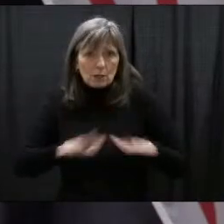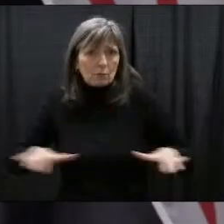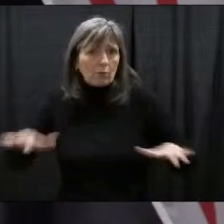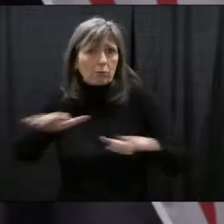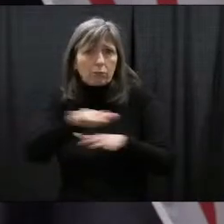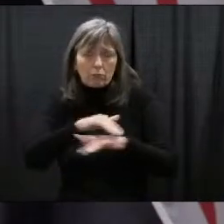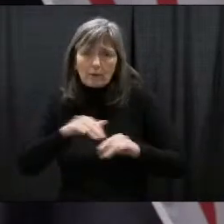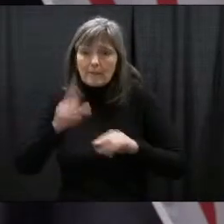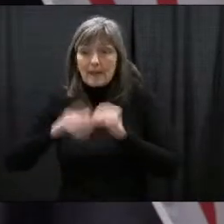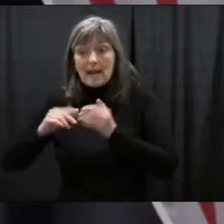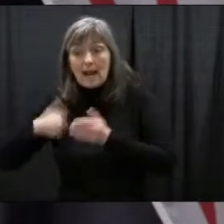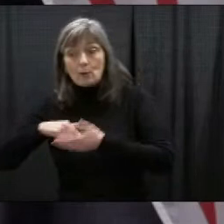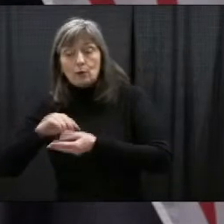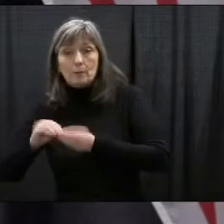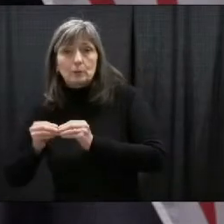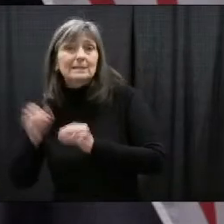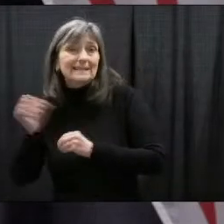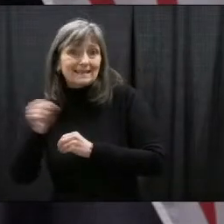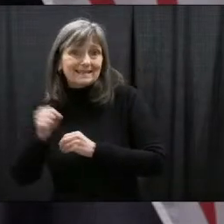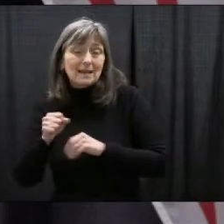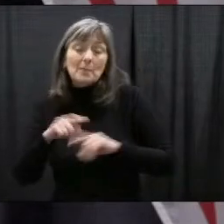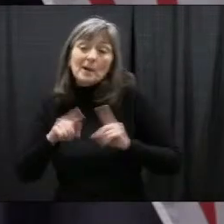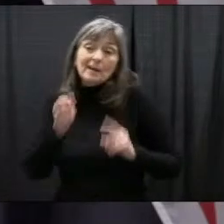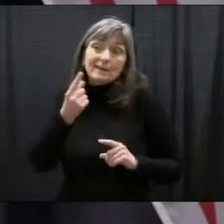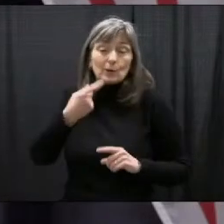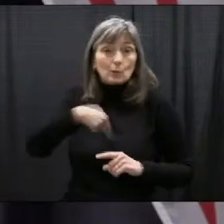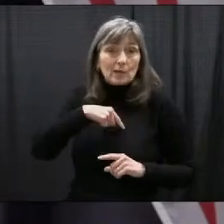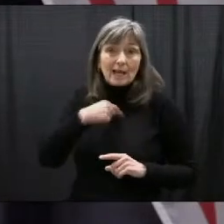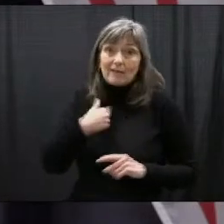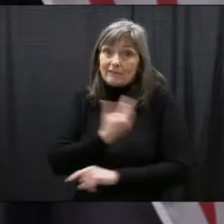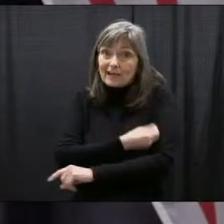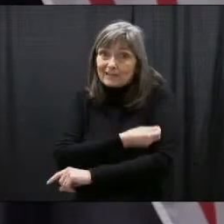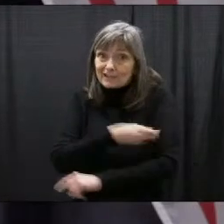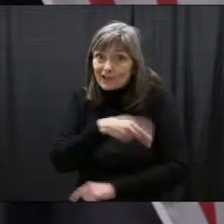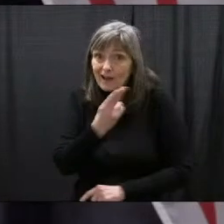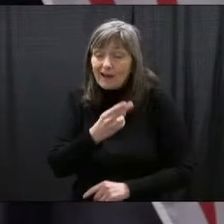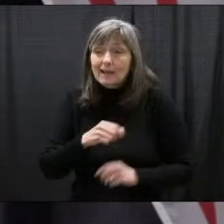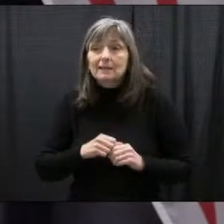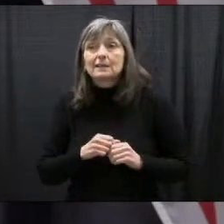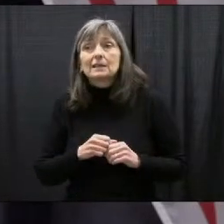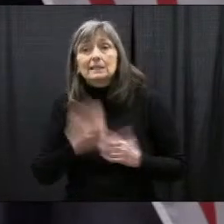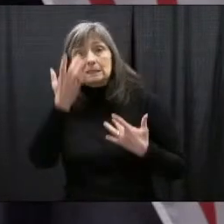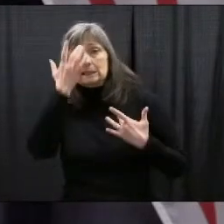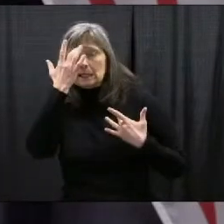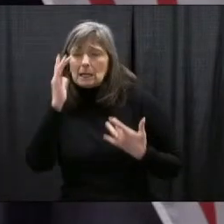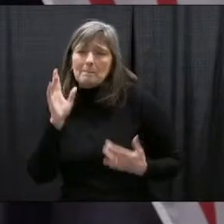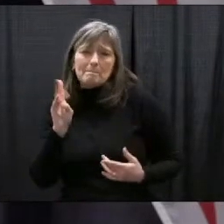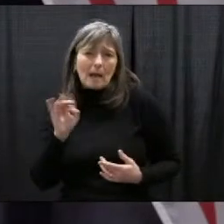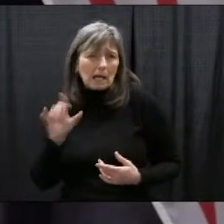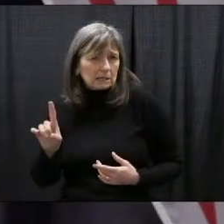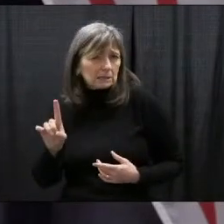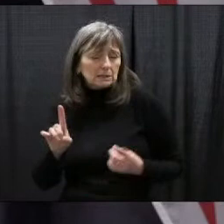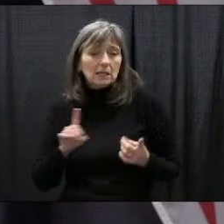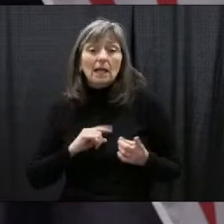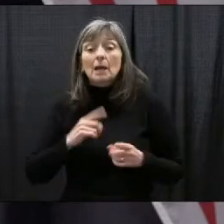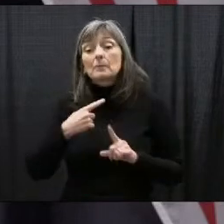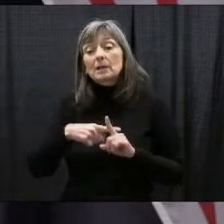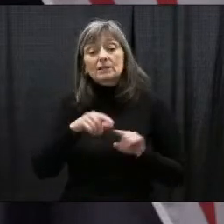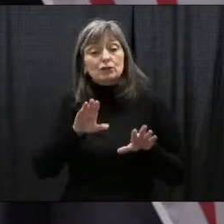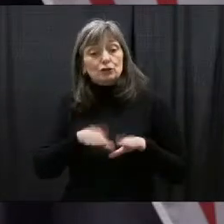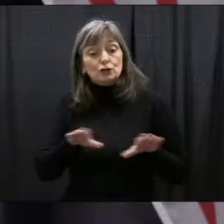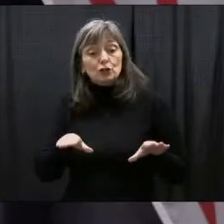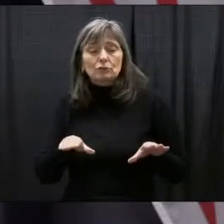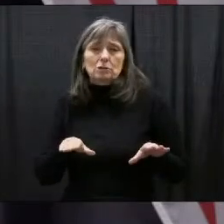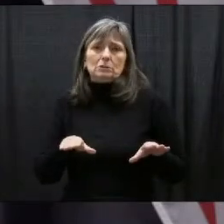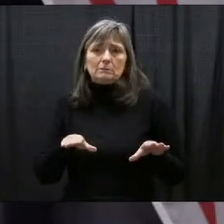consider, vaccination status, the fact that we have a mild disease, and that in children, this disease does tend to